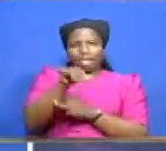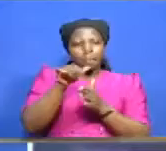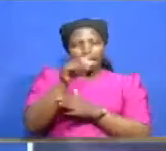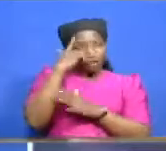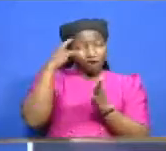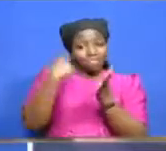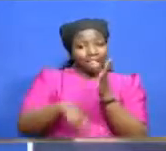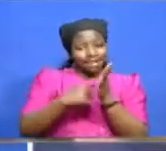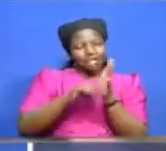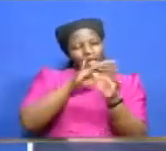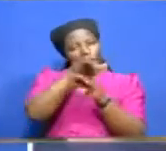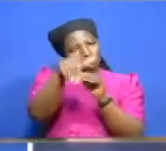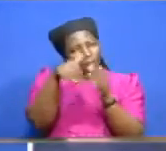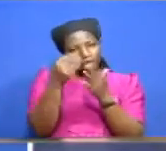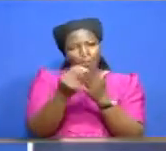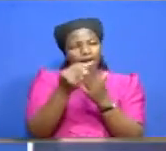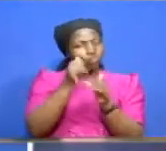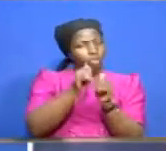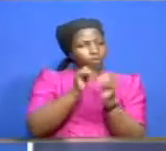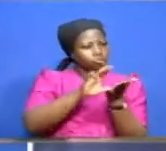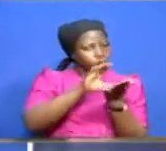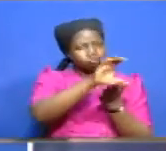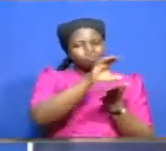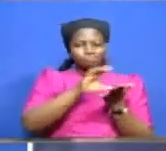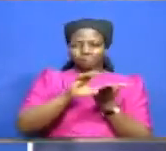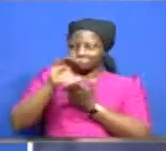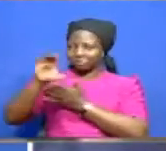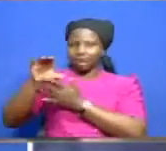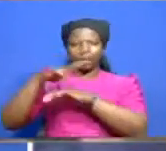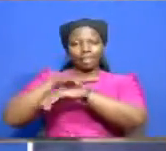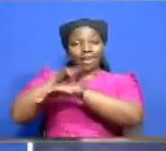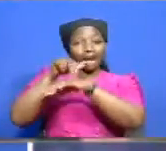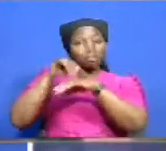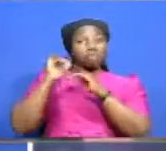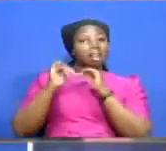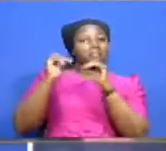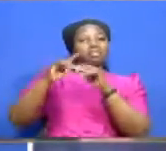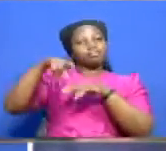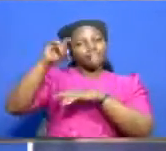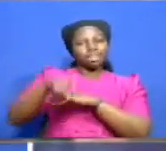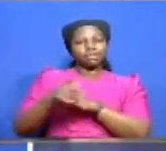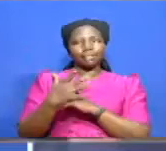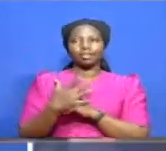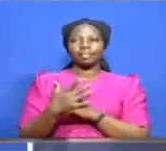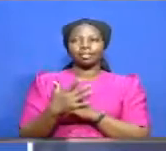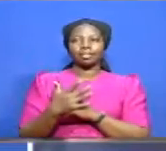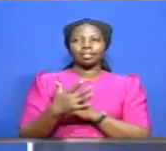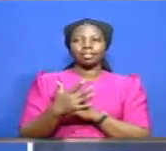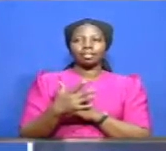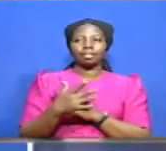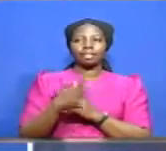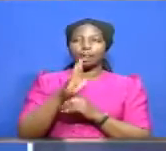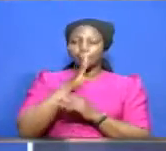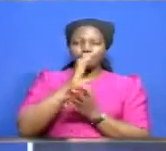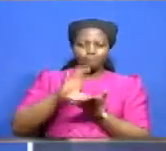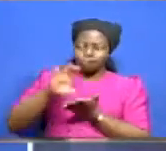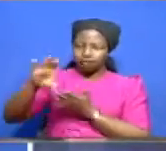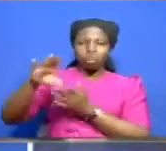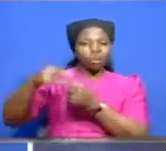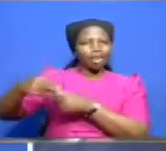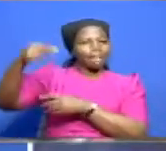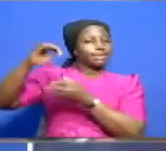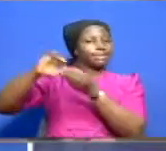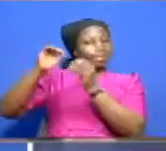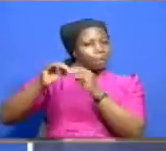and therefore all the monies that are going to be allocated at the national level must put at the highest percentage the issue